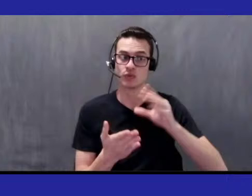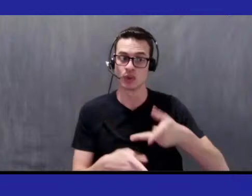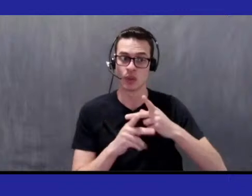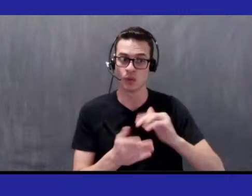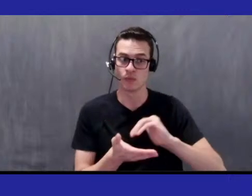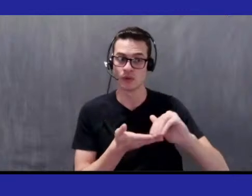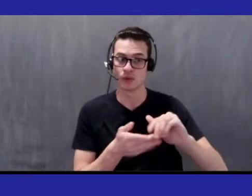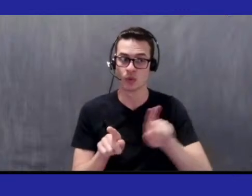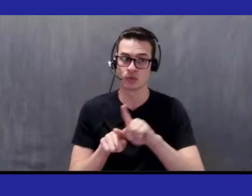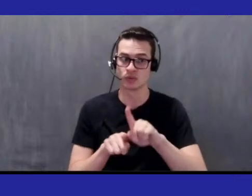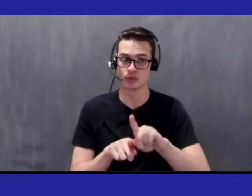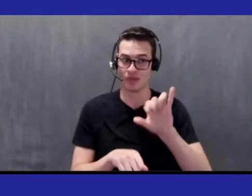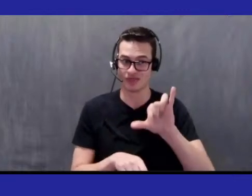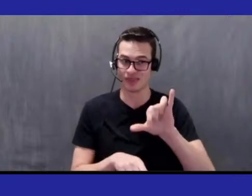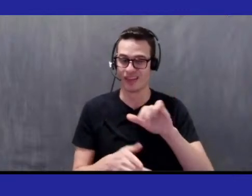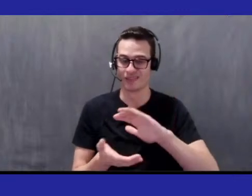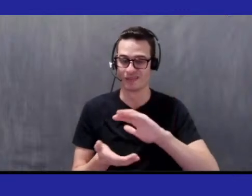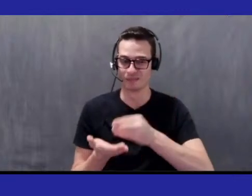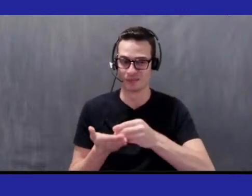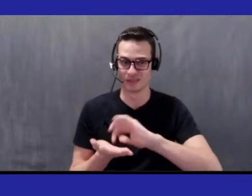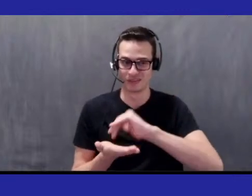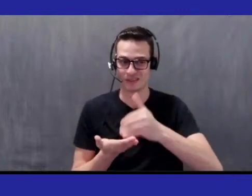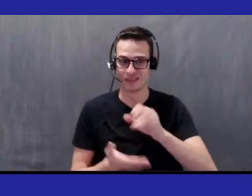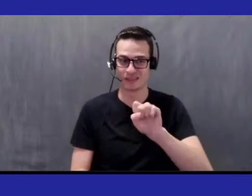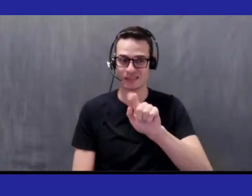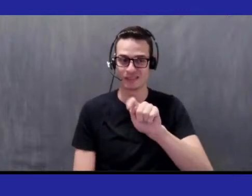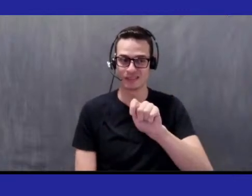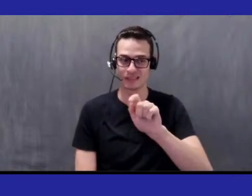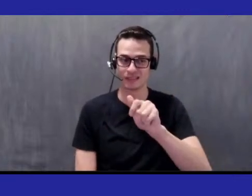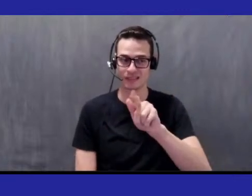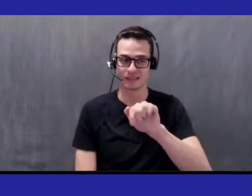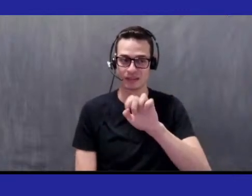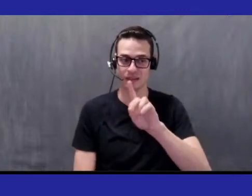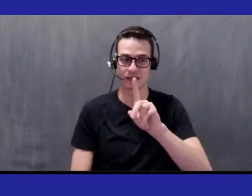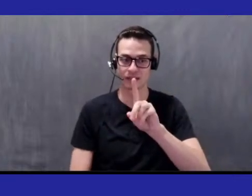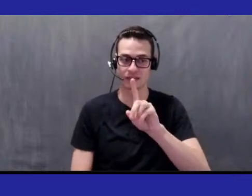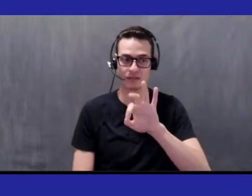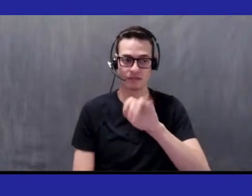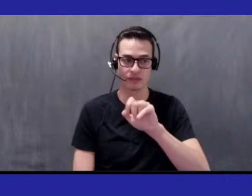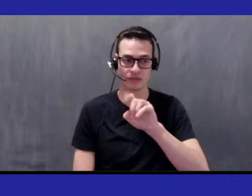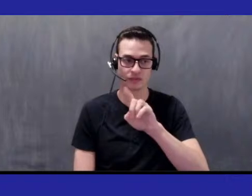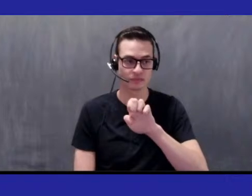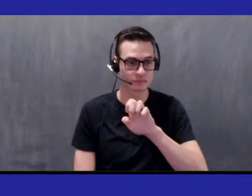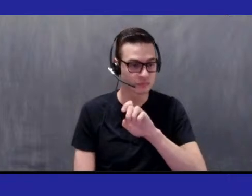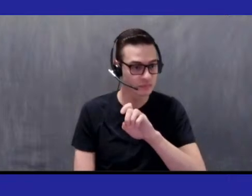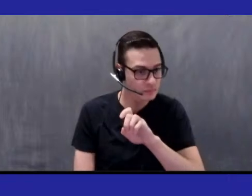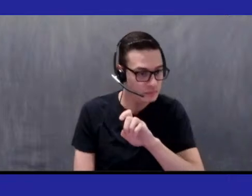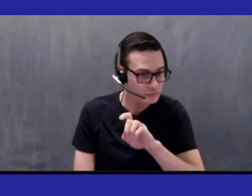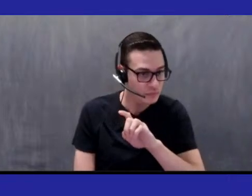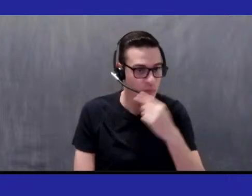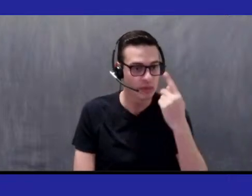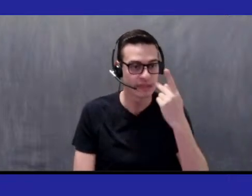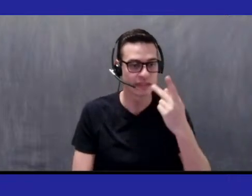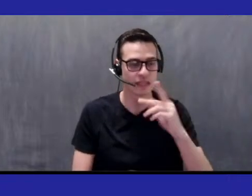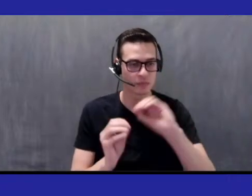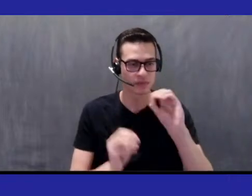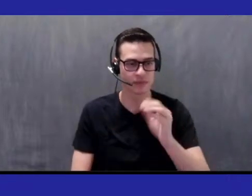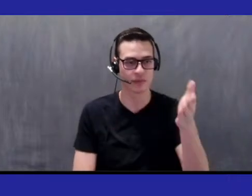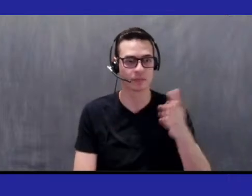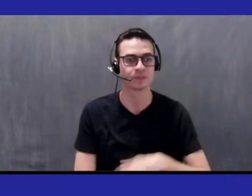fund. And you can see the participation here. 29% was African American, 27%